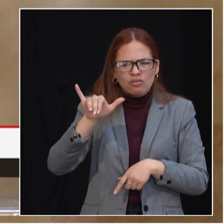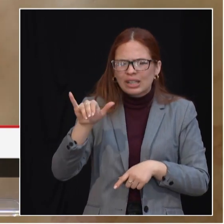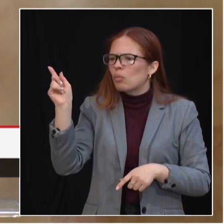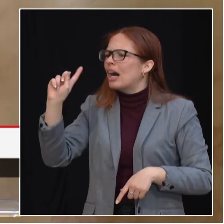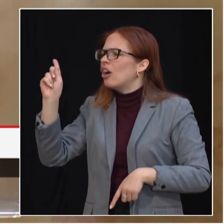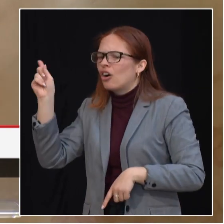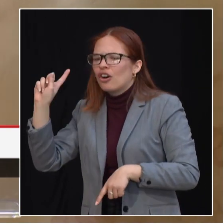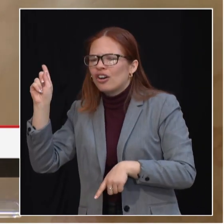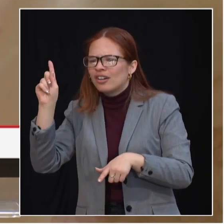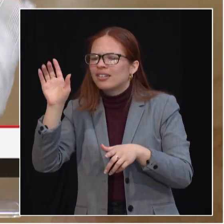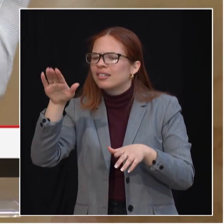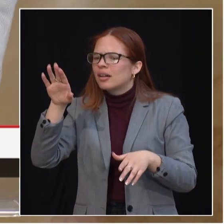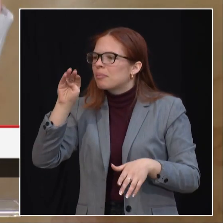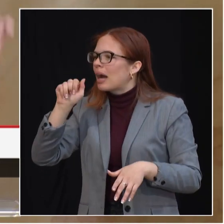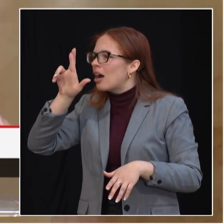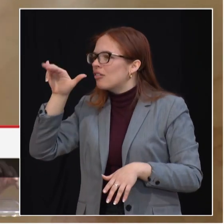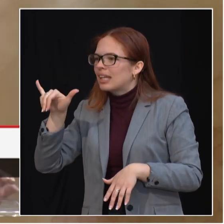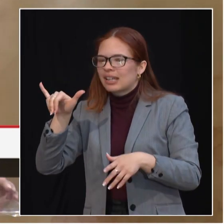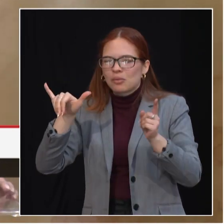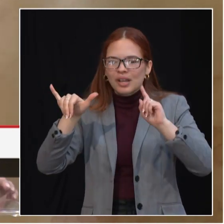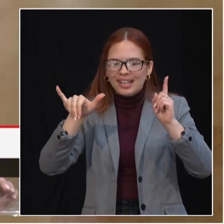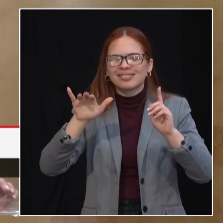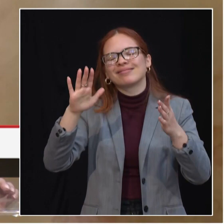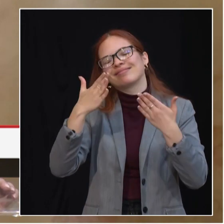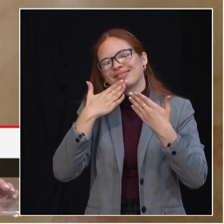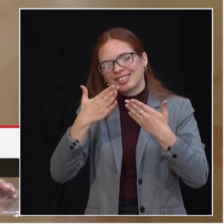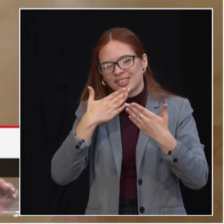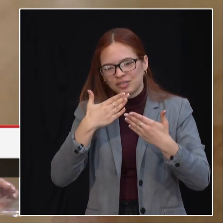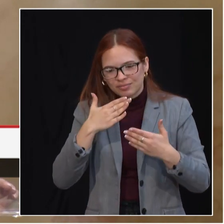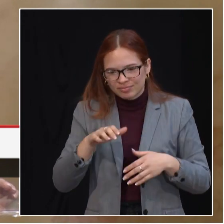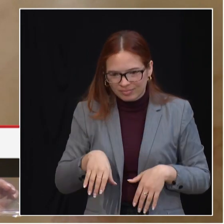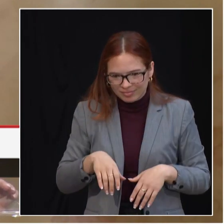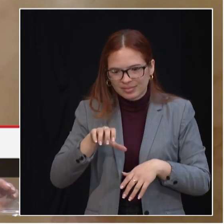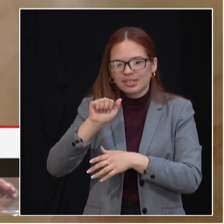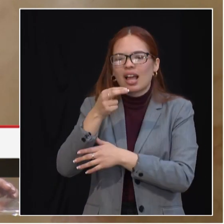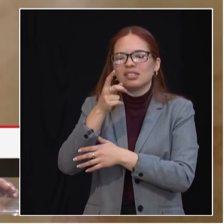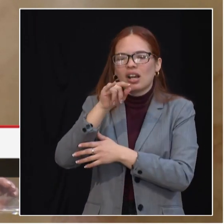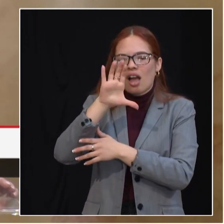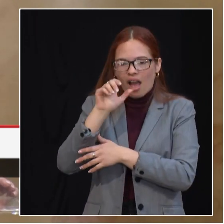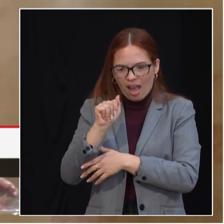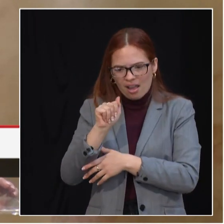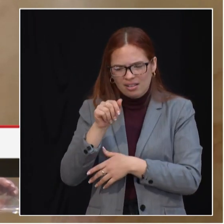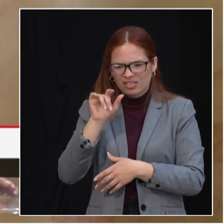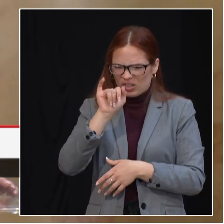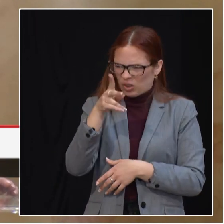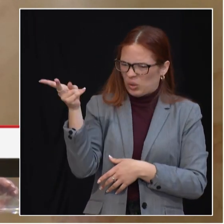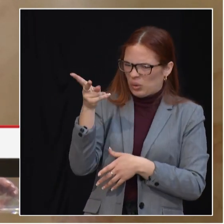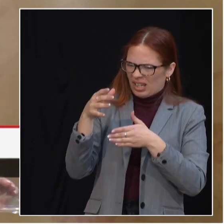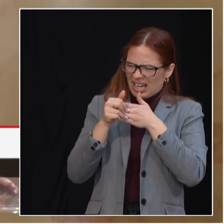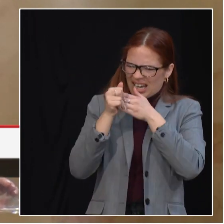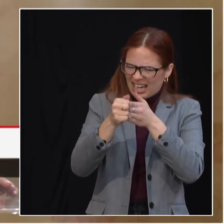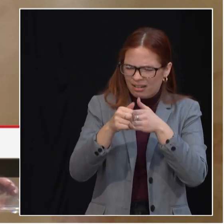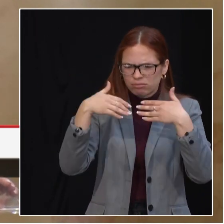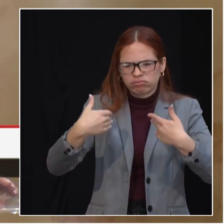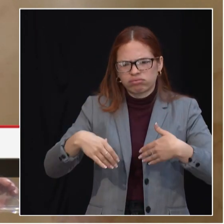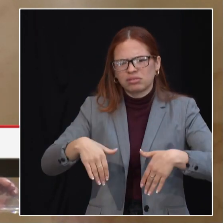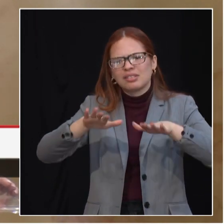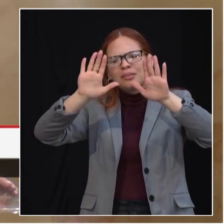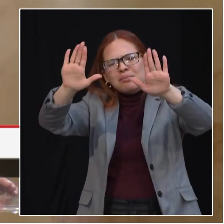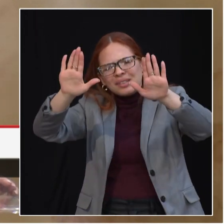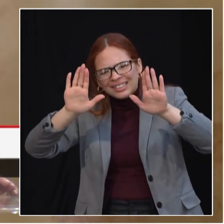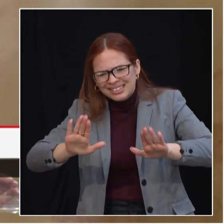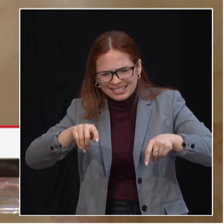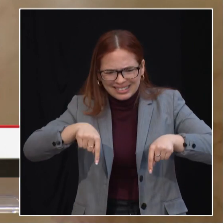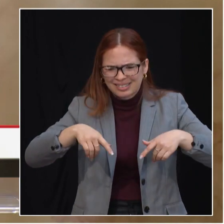Thank you, Mary. Thank you, Angelica. They led this amazing event